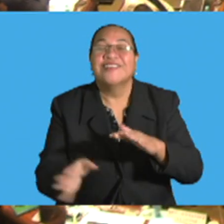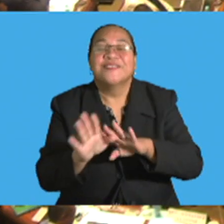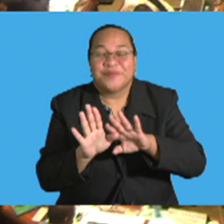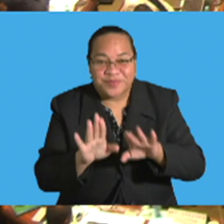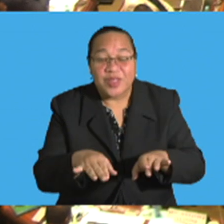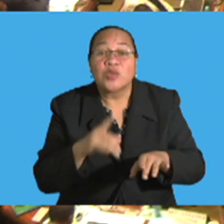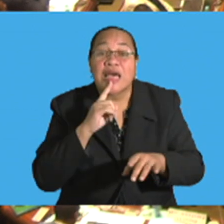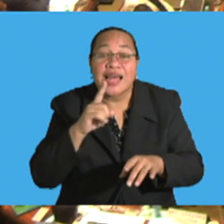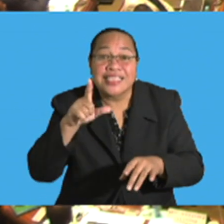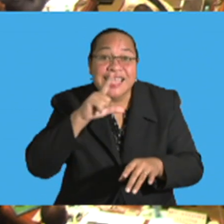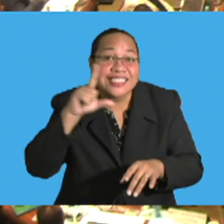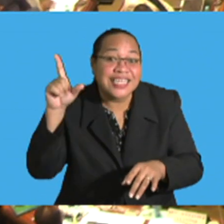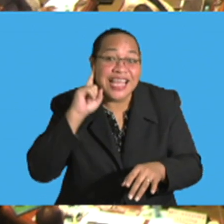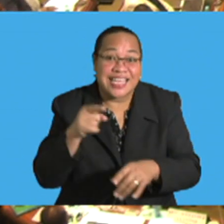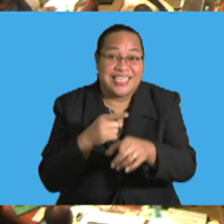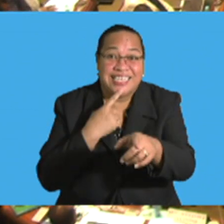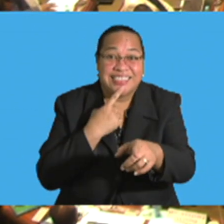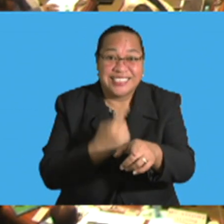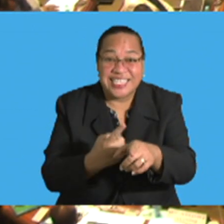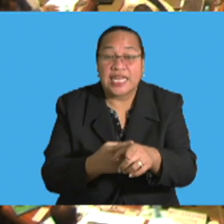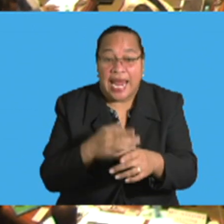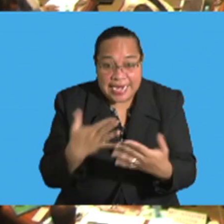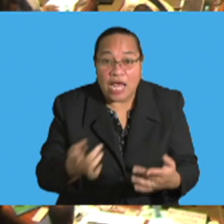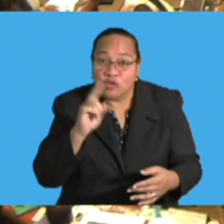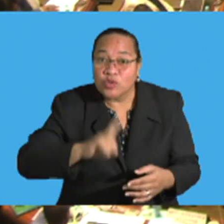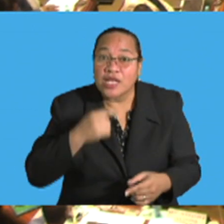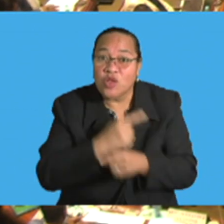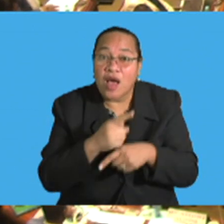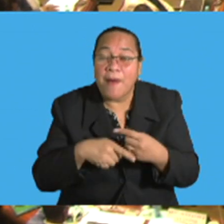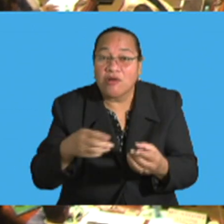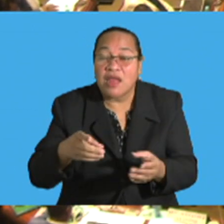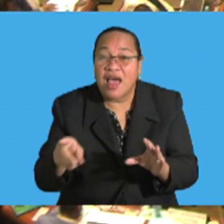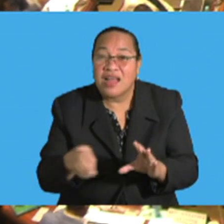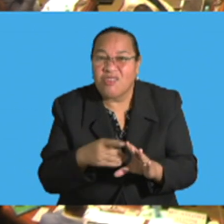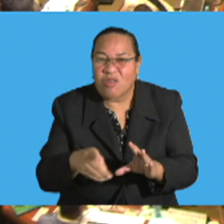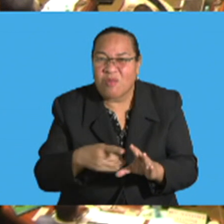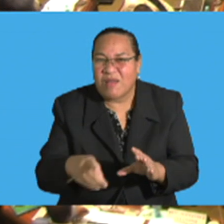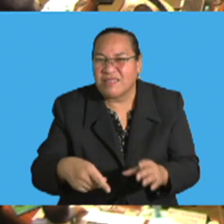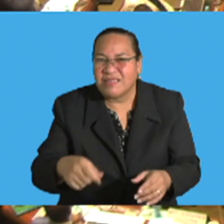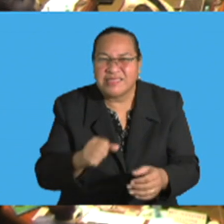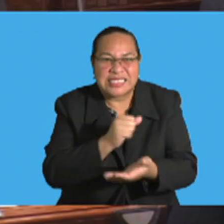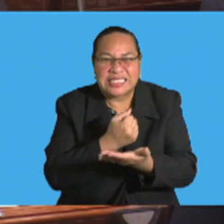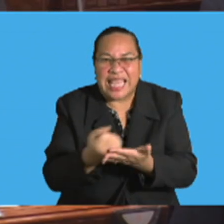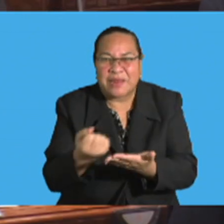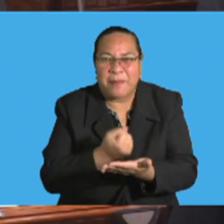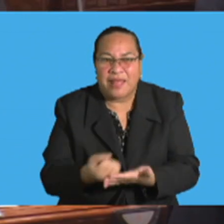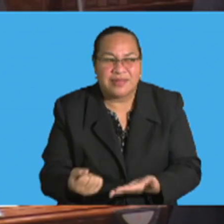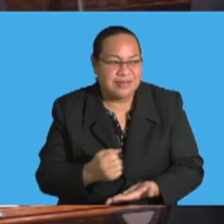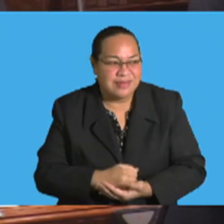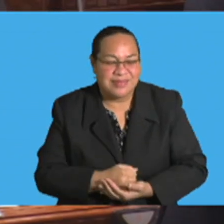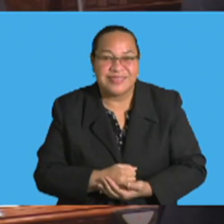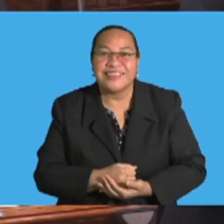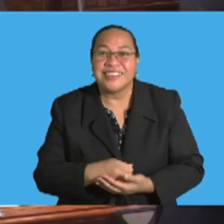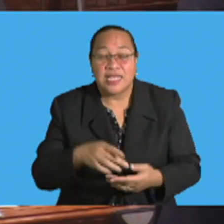is. He is now talking about this statement. In the hand side, he said, it could be, I